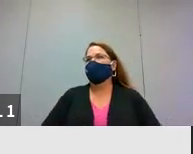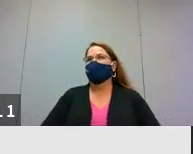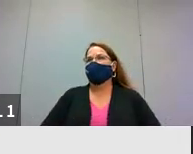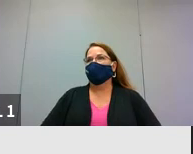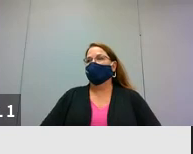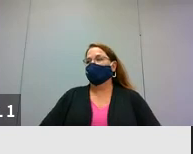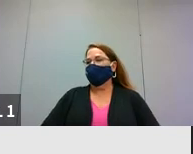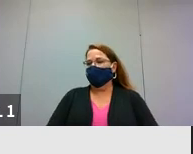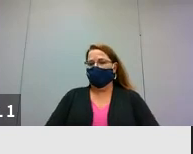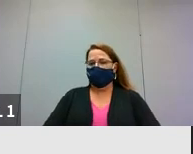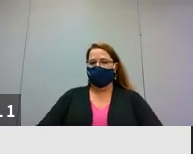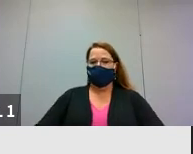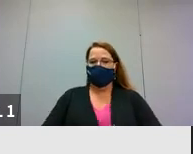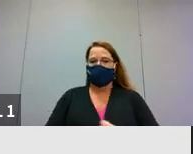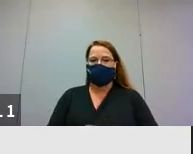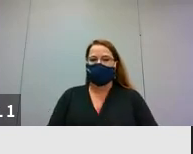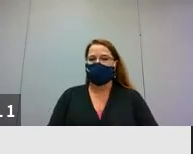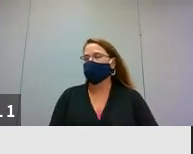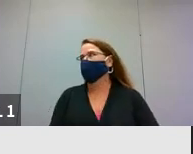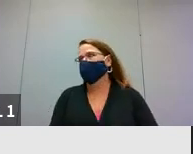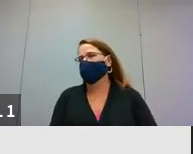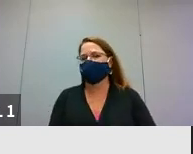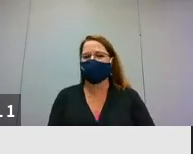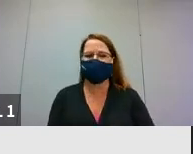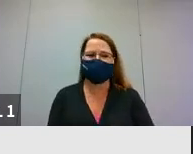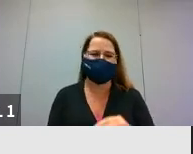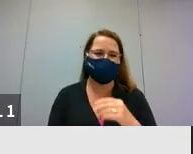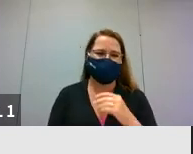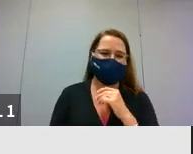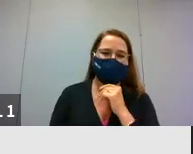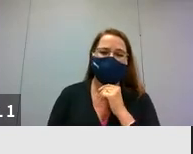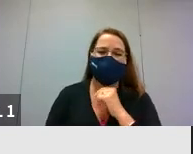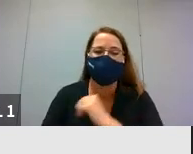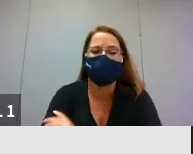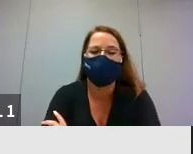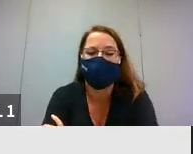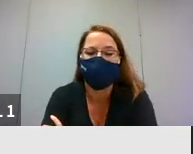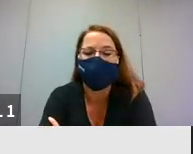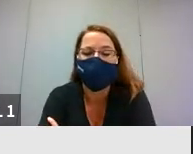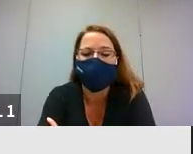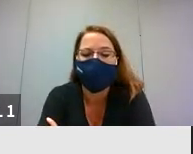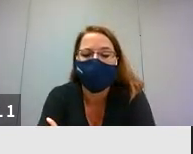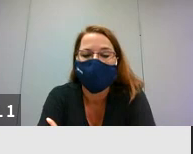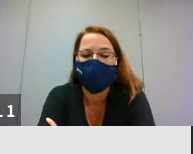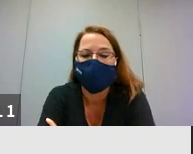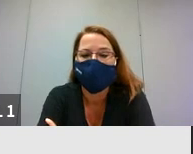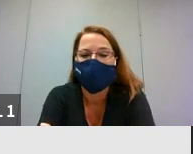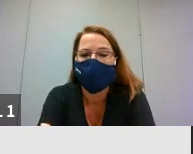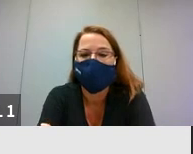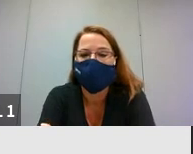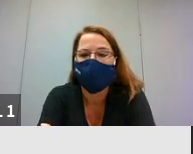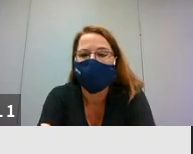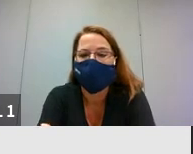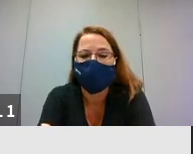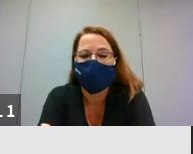captioner. Okay, do you need to be host or co-host, Betsy? Make me co-host.